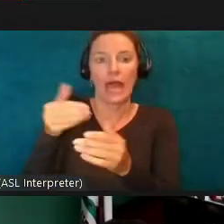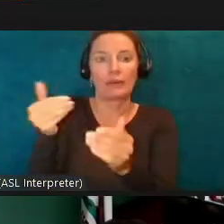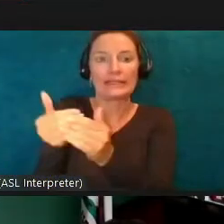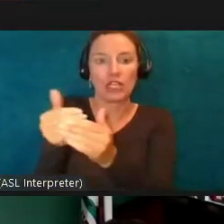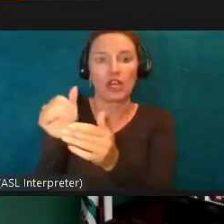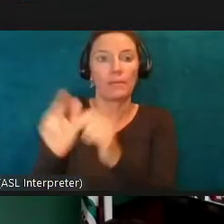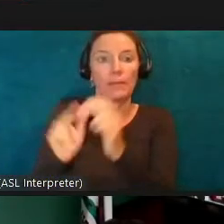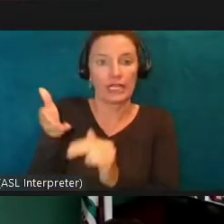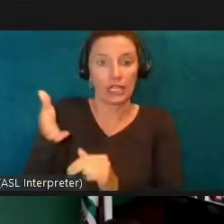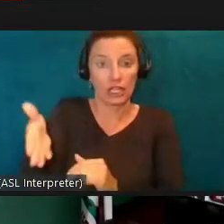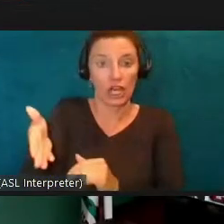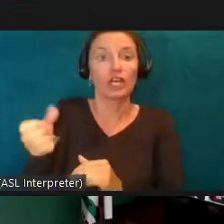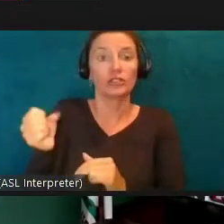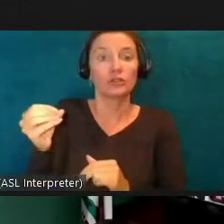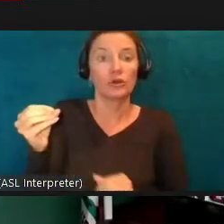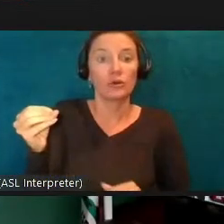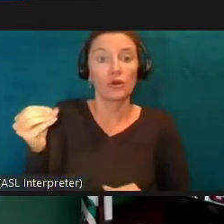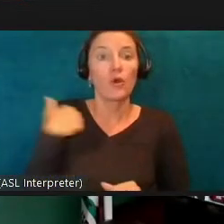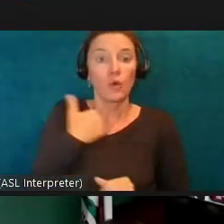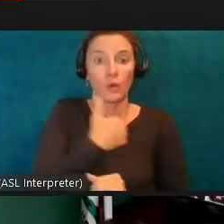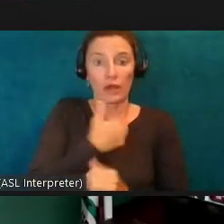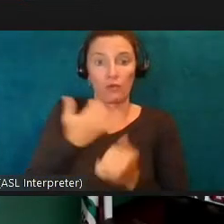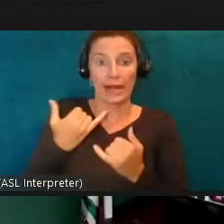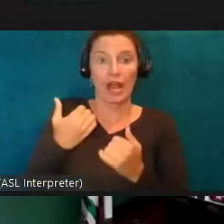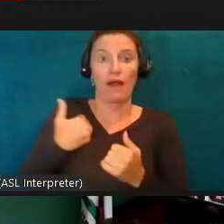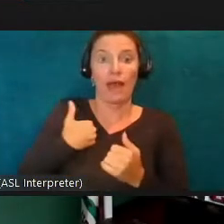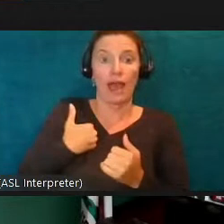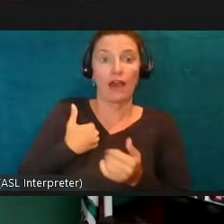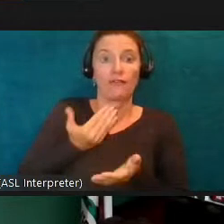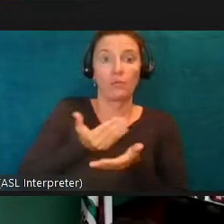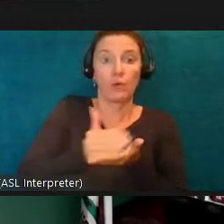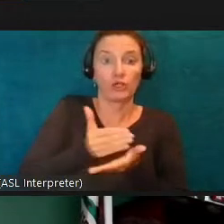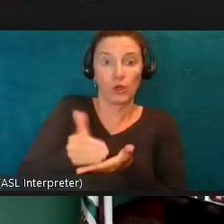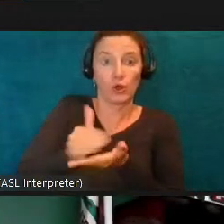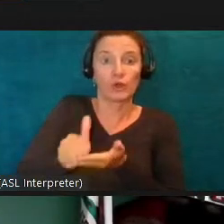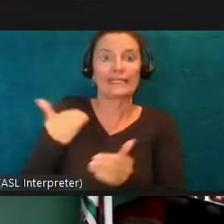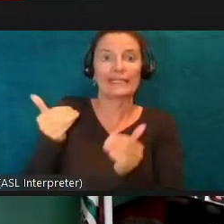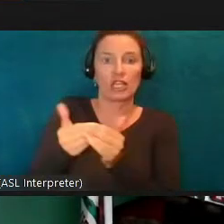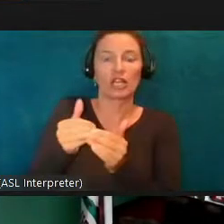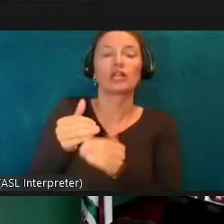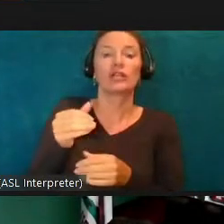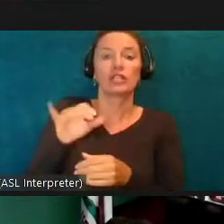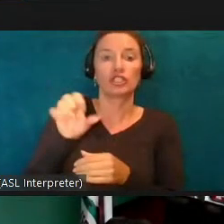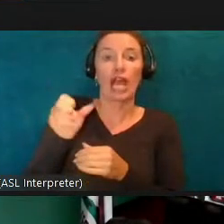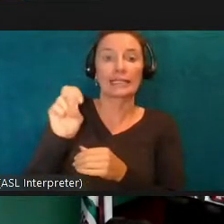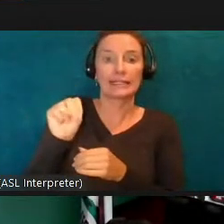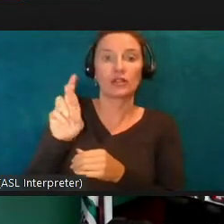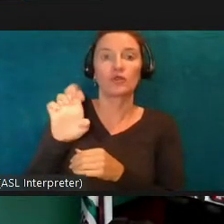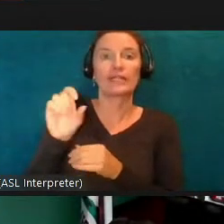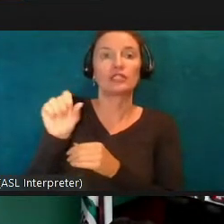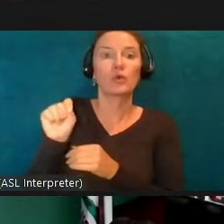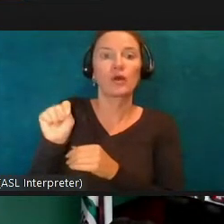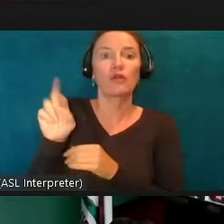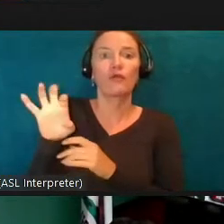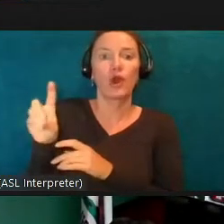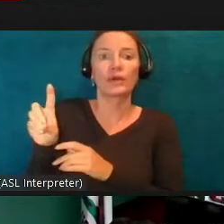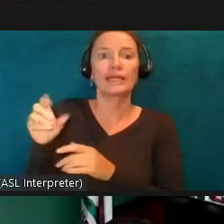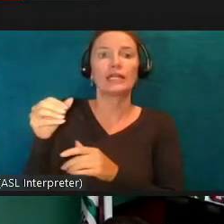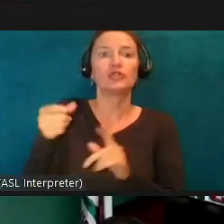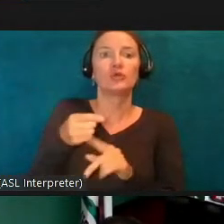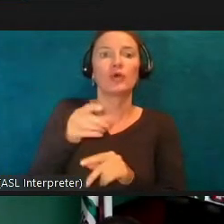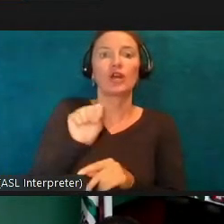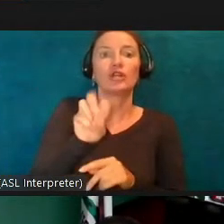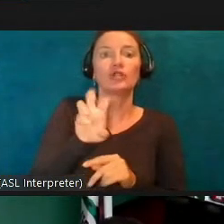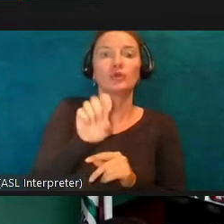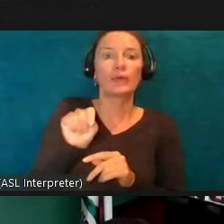So we're currently pushing dozers from Mount Jackson Resort Road down towards Sweetwater Springs to tie in that